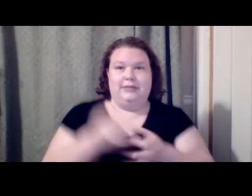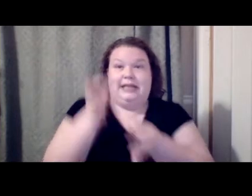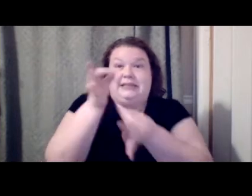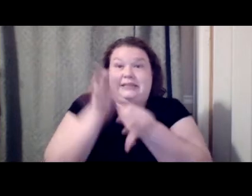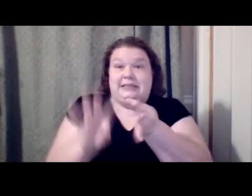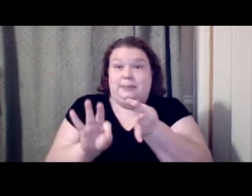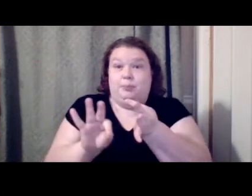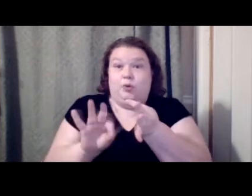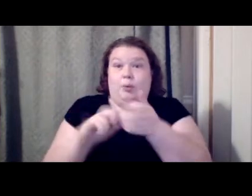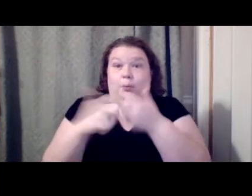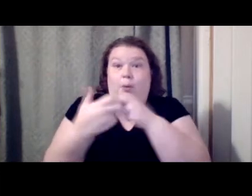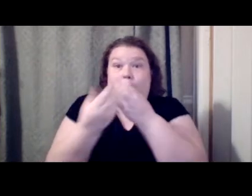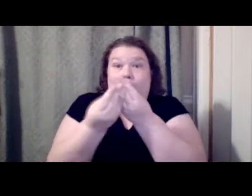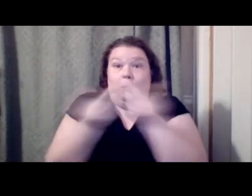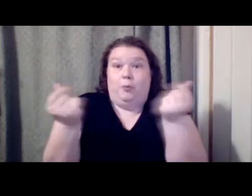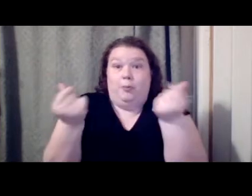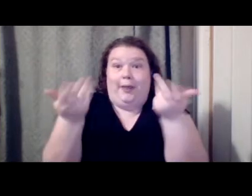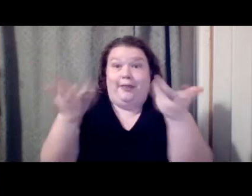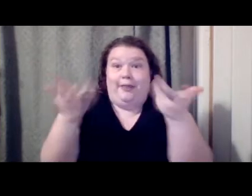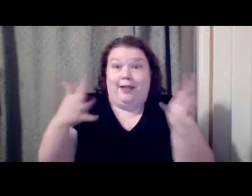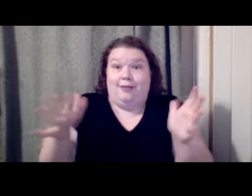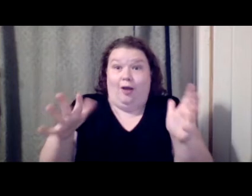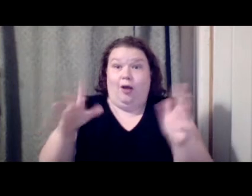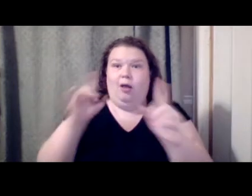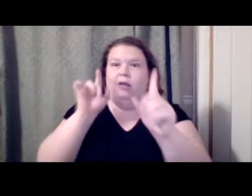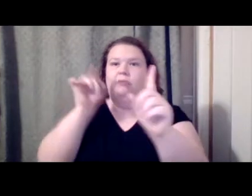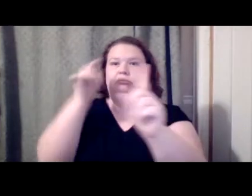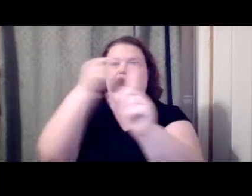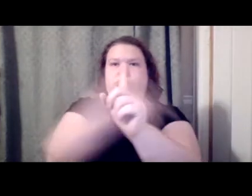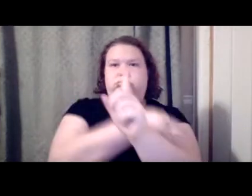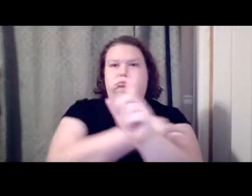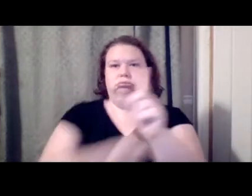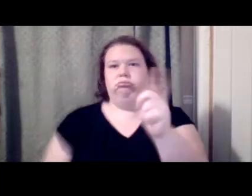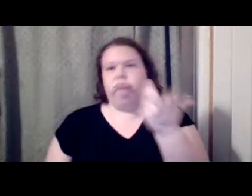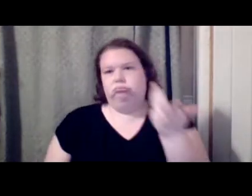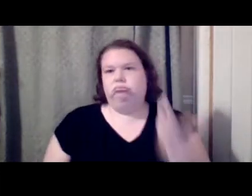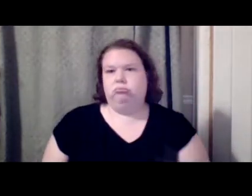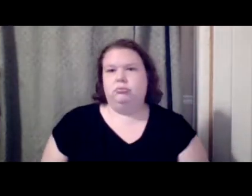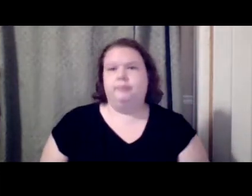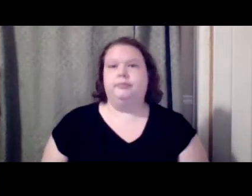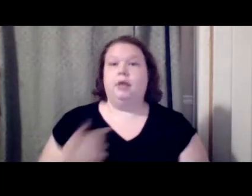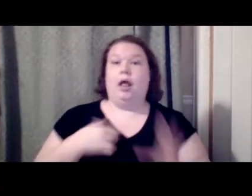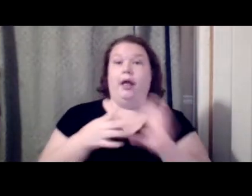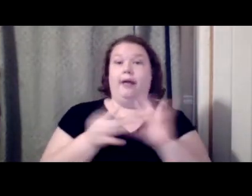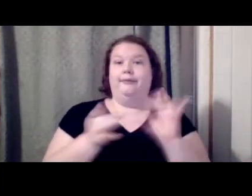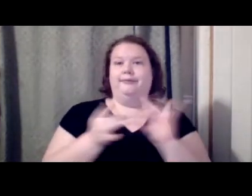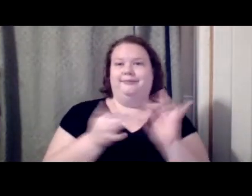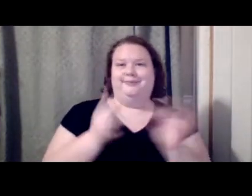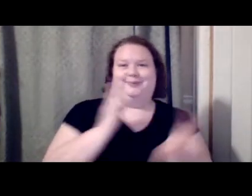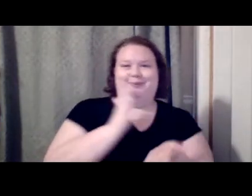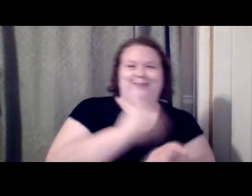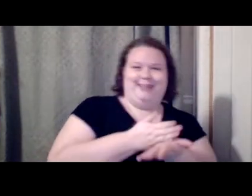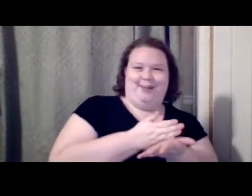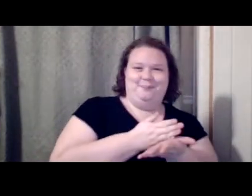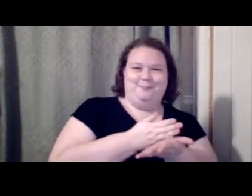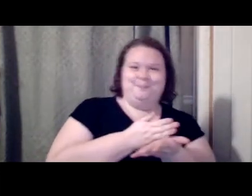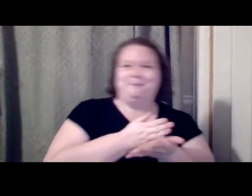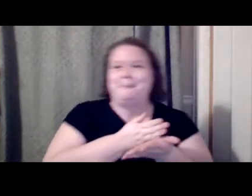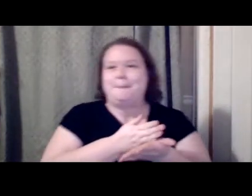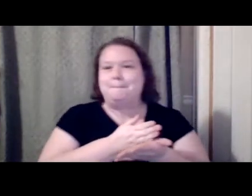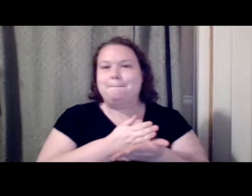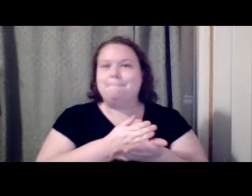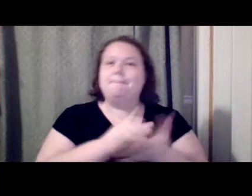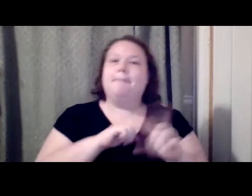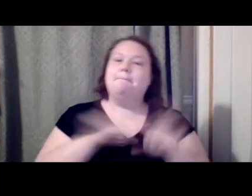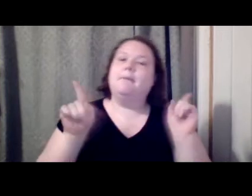things that have to be considered in this effort. I'll start my comments now for your 15 seconds before I provide. But I would just encourage